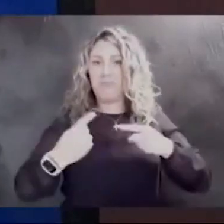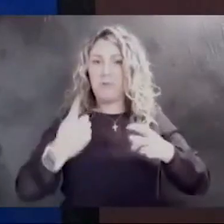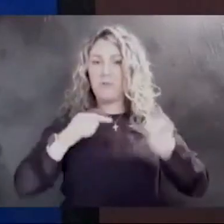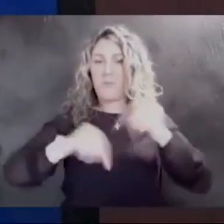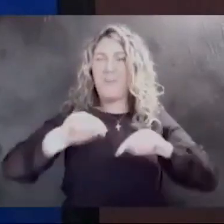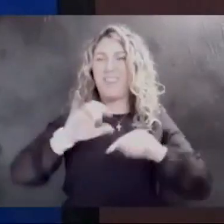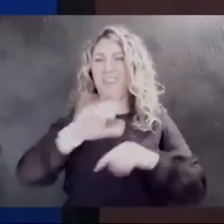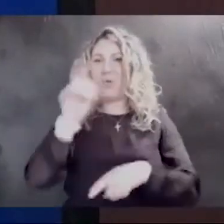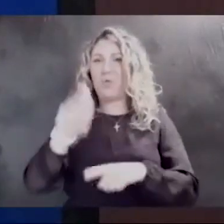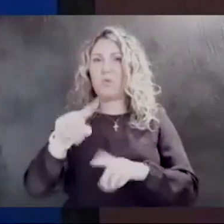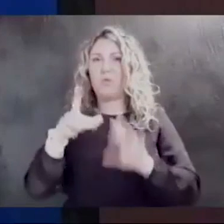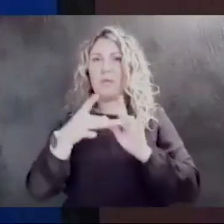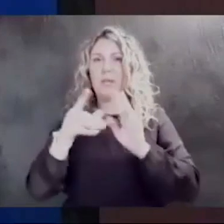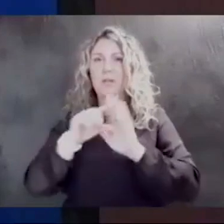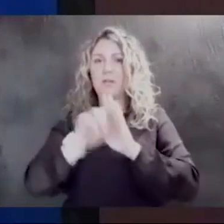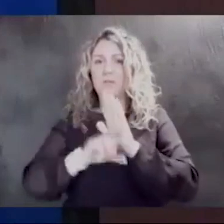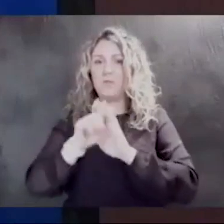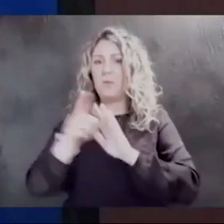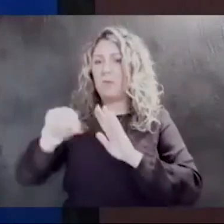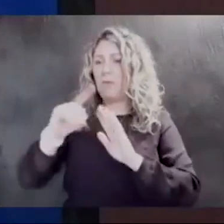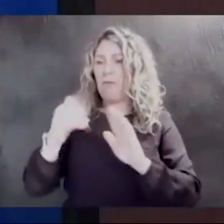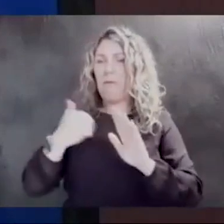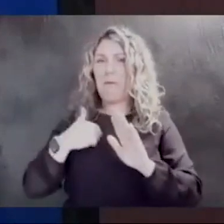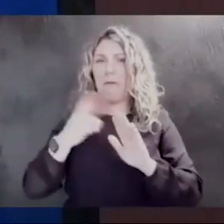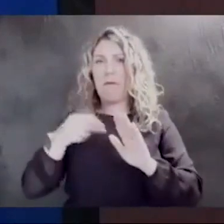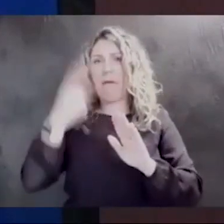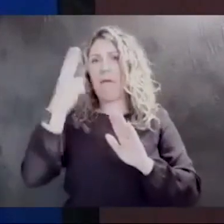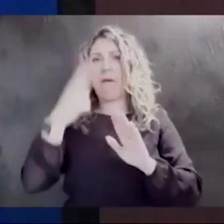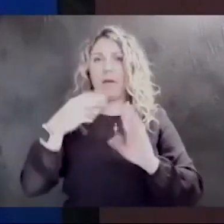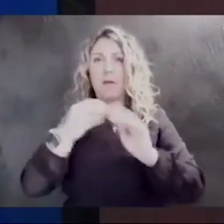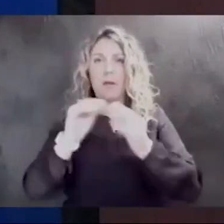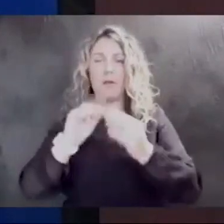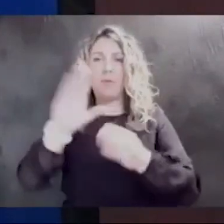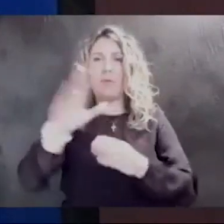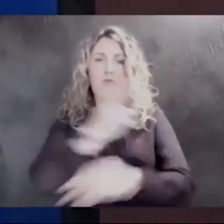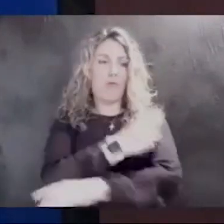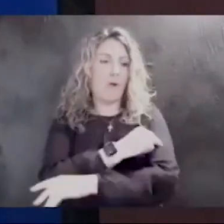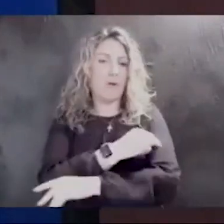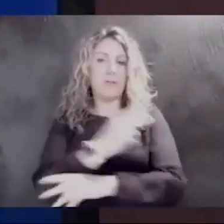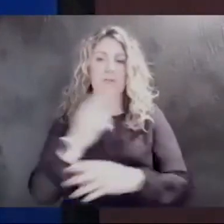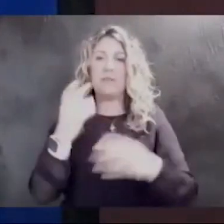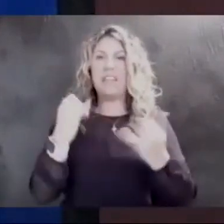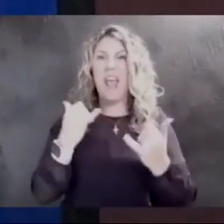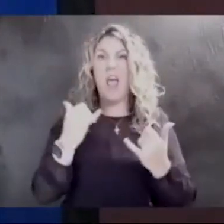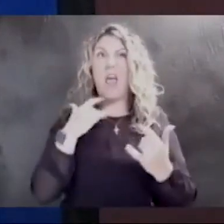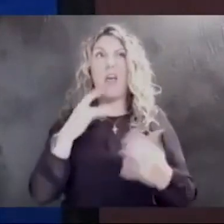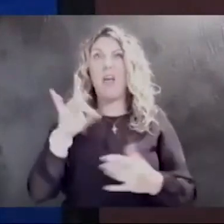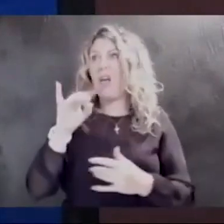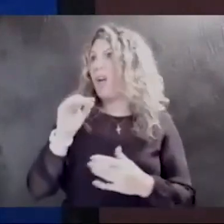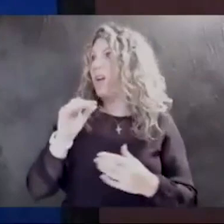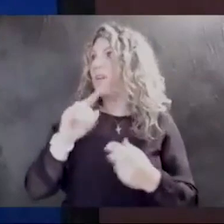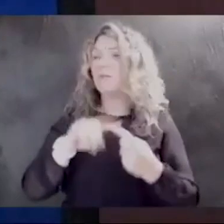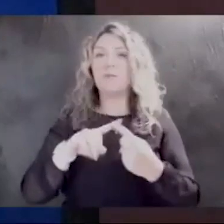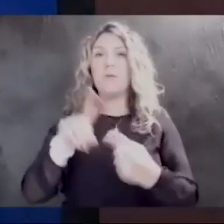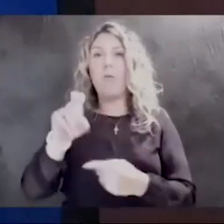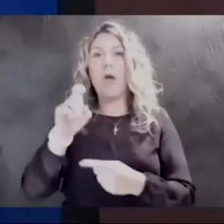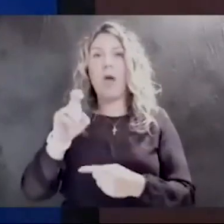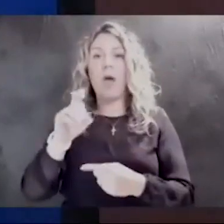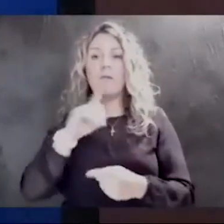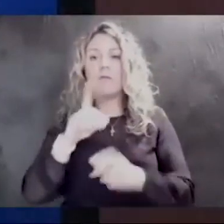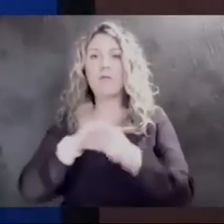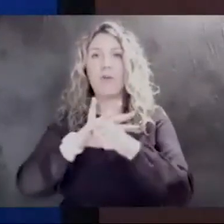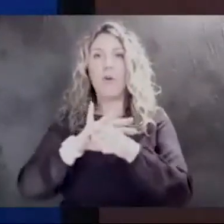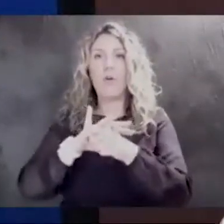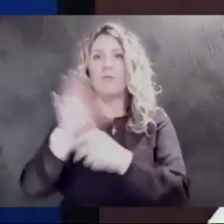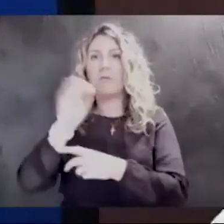they too had a higher census in their hospitals, and now they're getting 80 or 100 COVID patients, and they are displacing it, which is why we're seeing